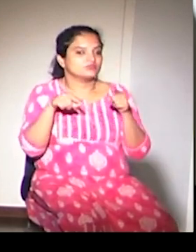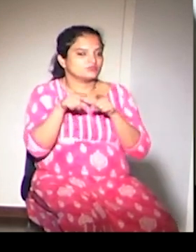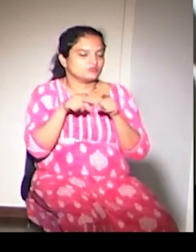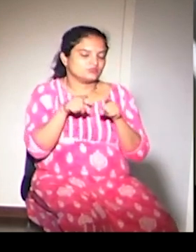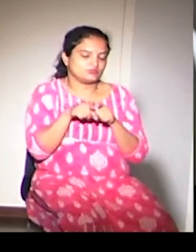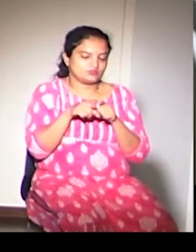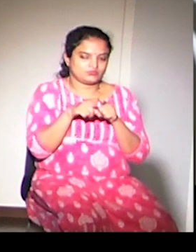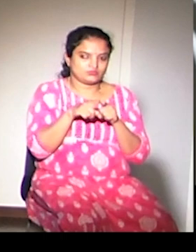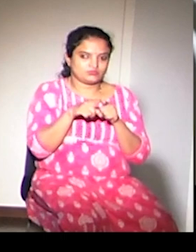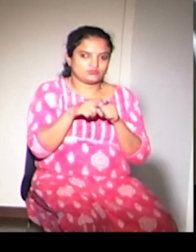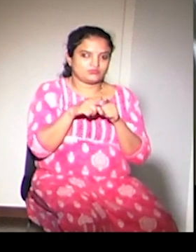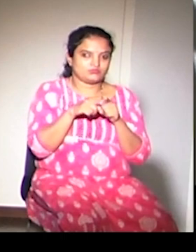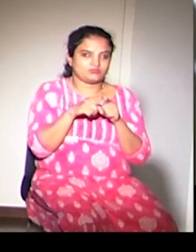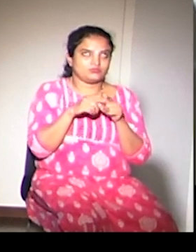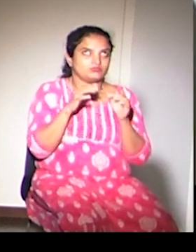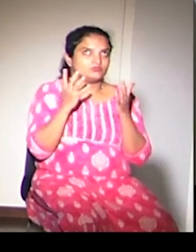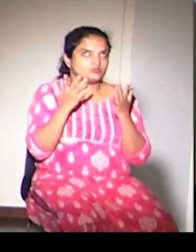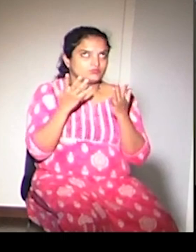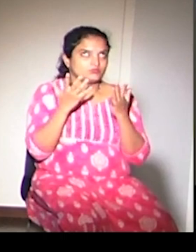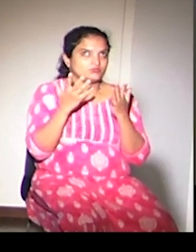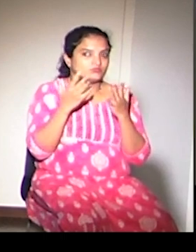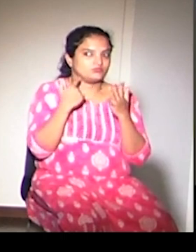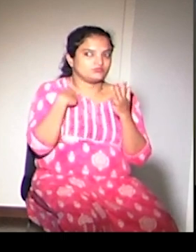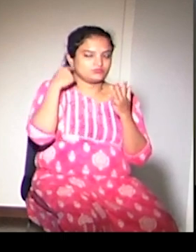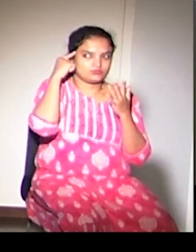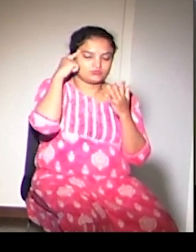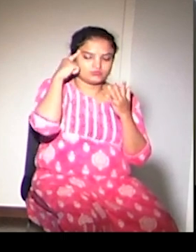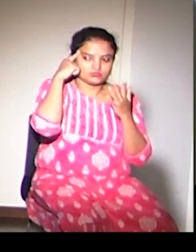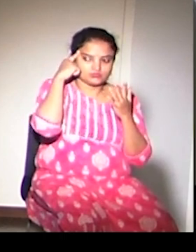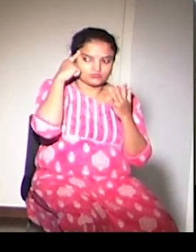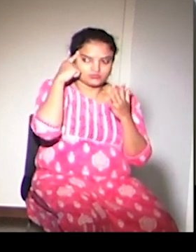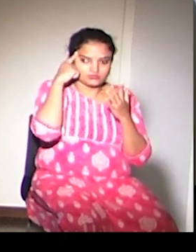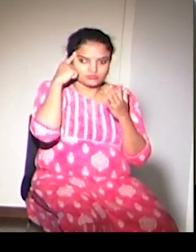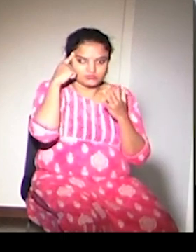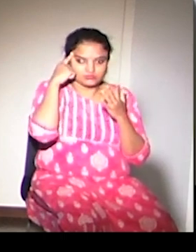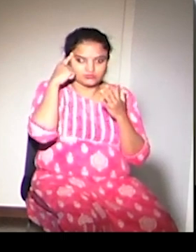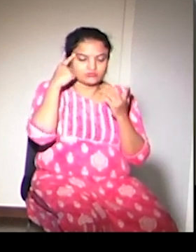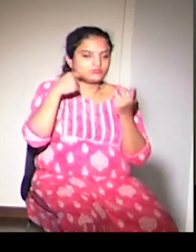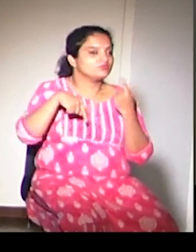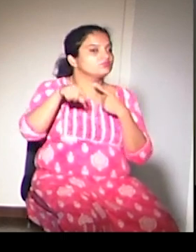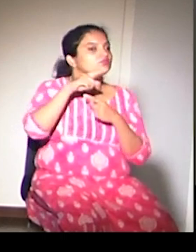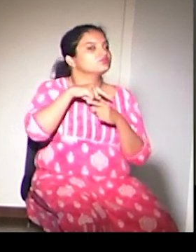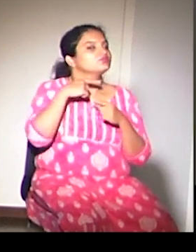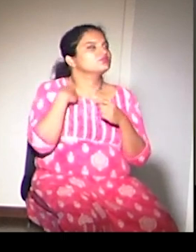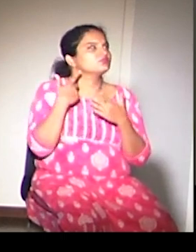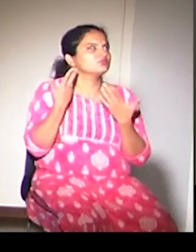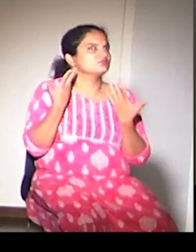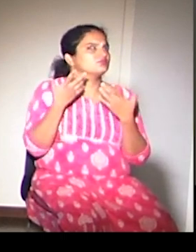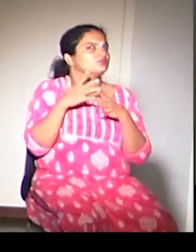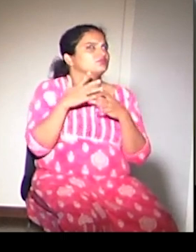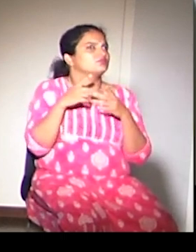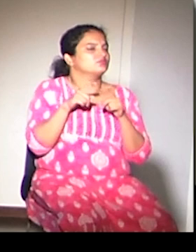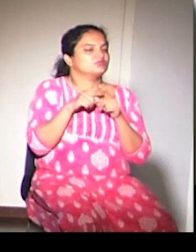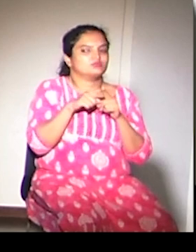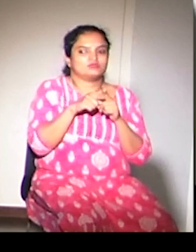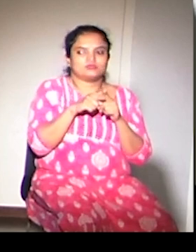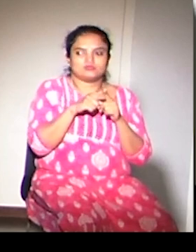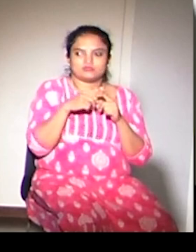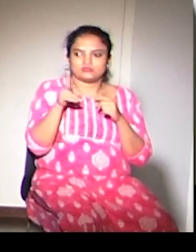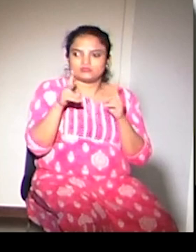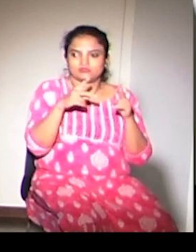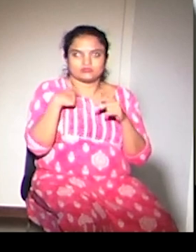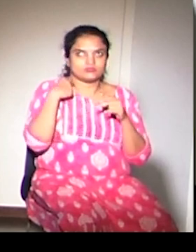in from elsewhere. And there are some rather isolated bits of documentation as